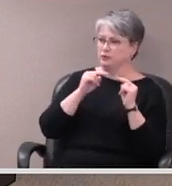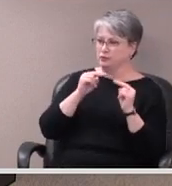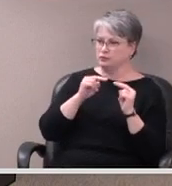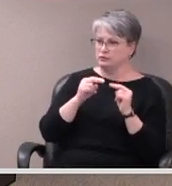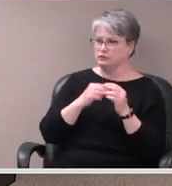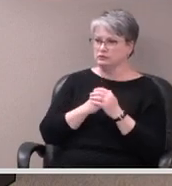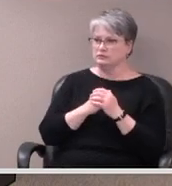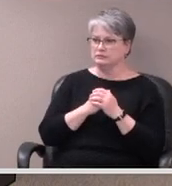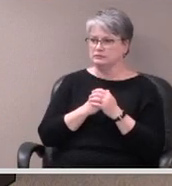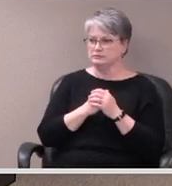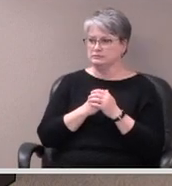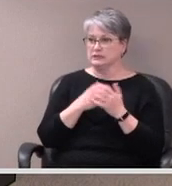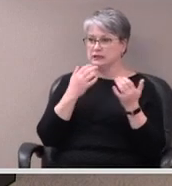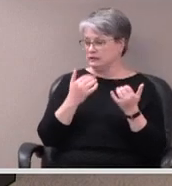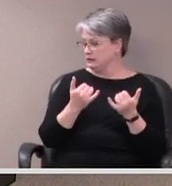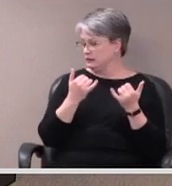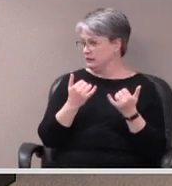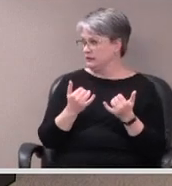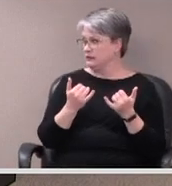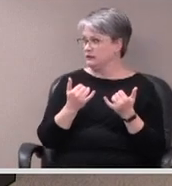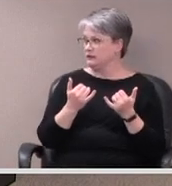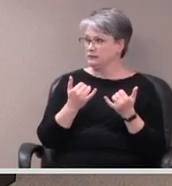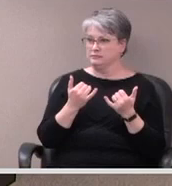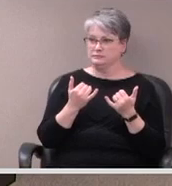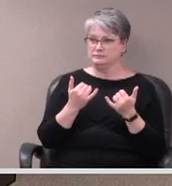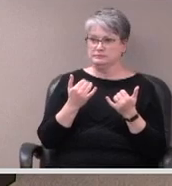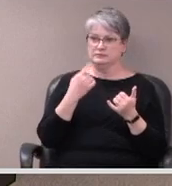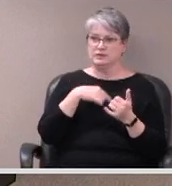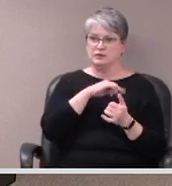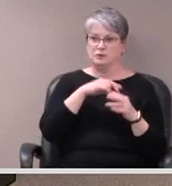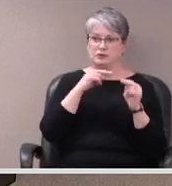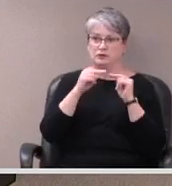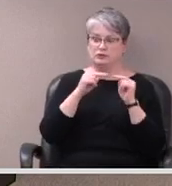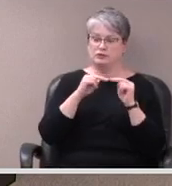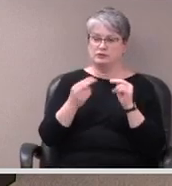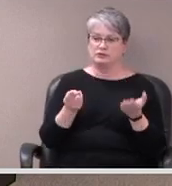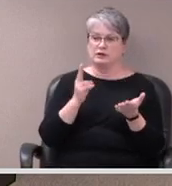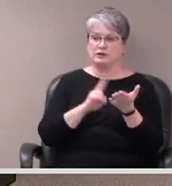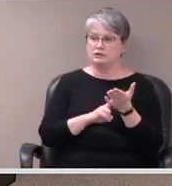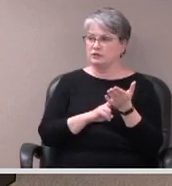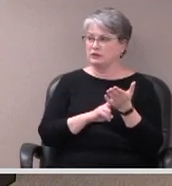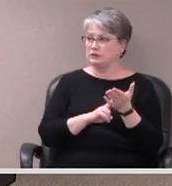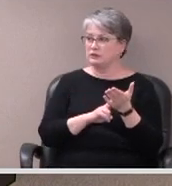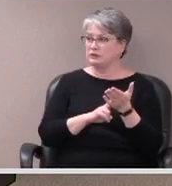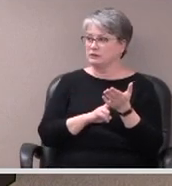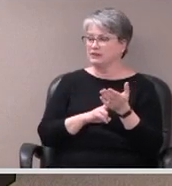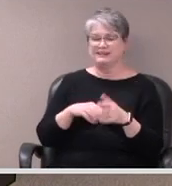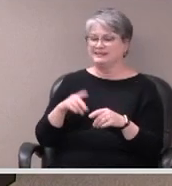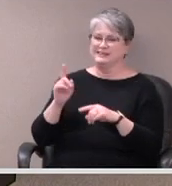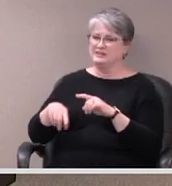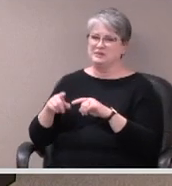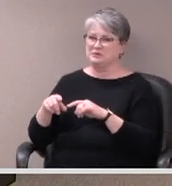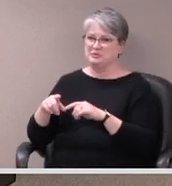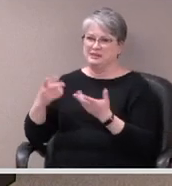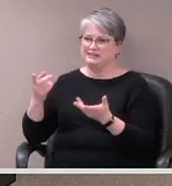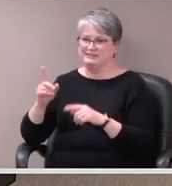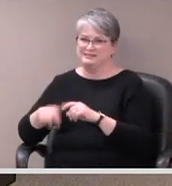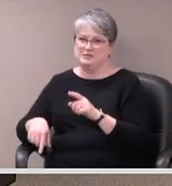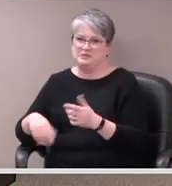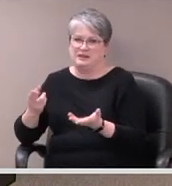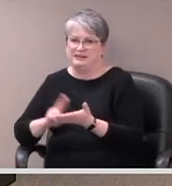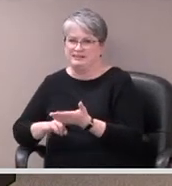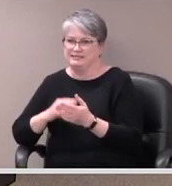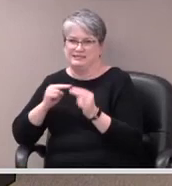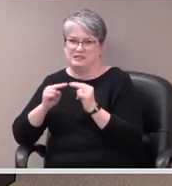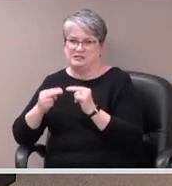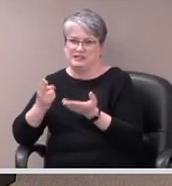Now, when we negotiate a contract, we can, you know, Can't because state law says we can't.